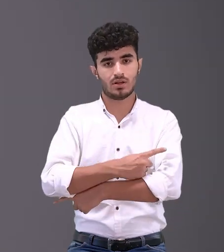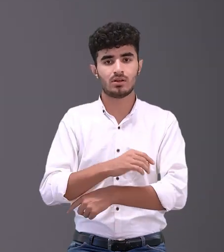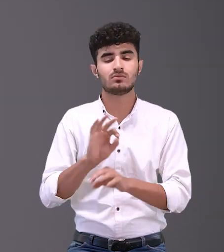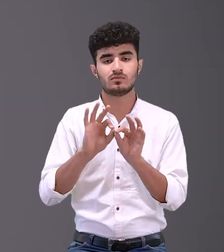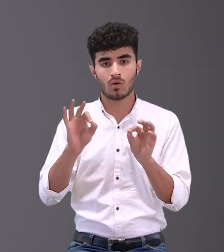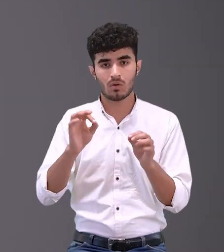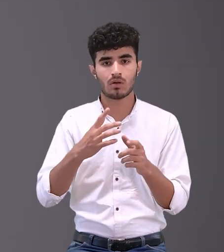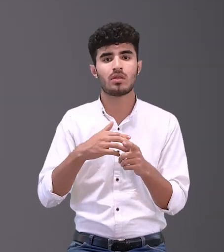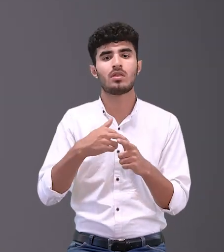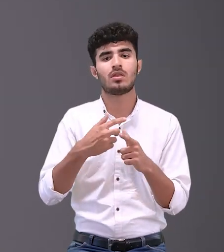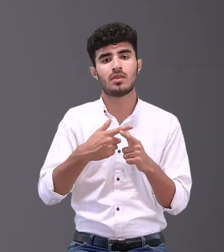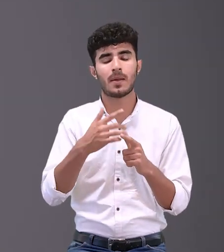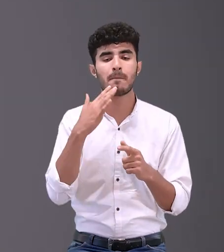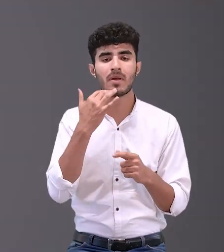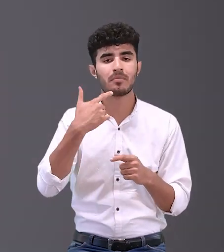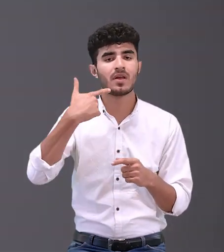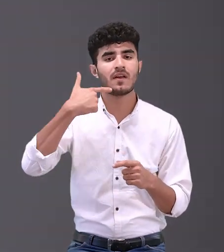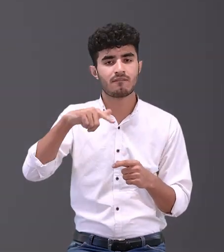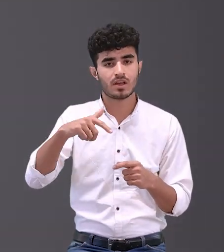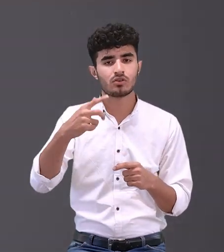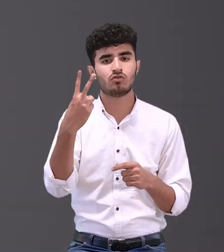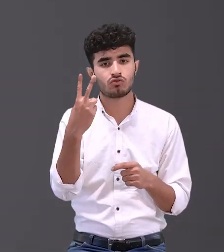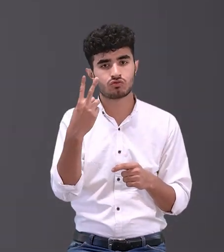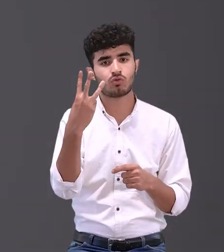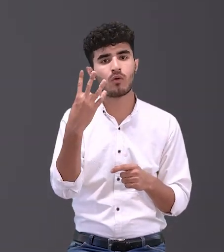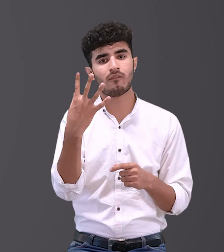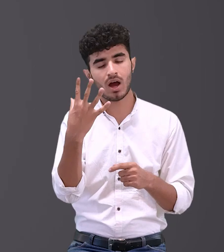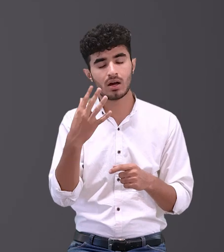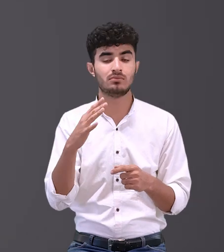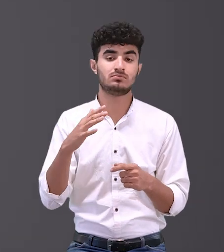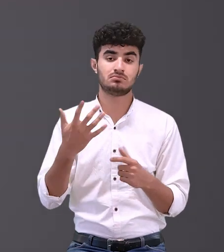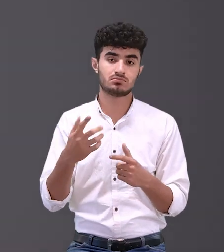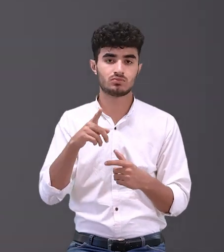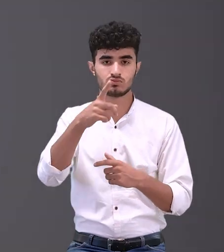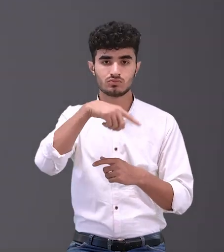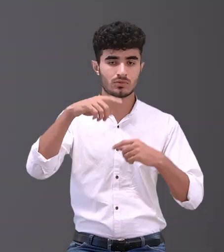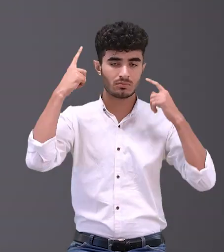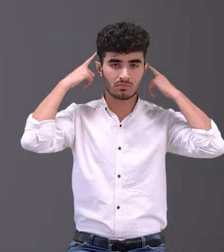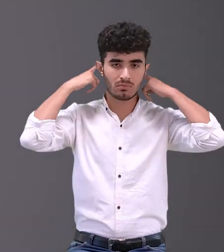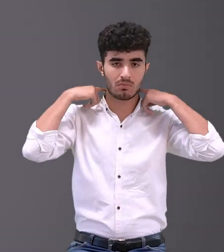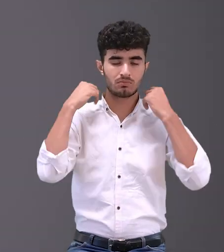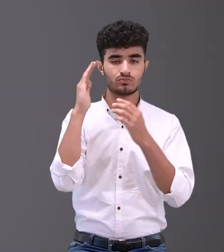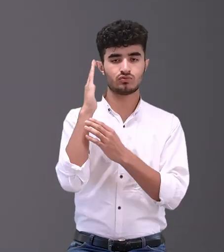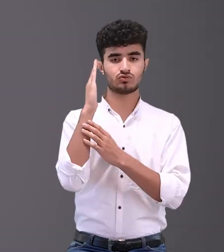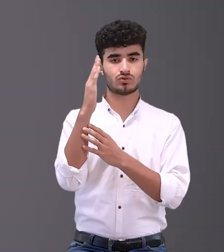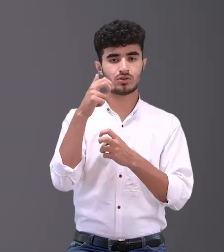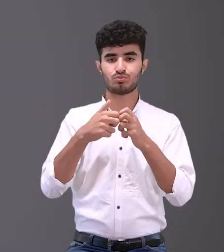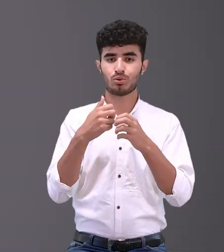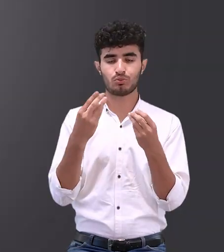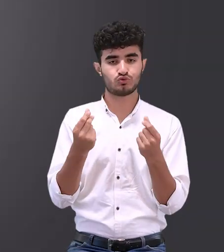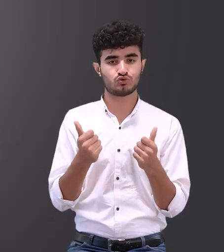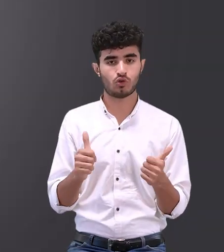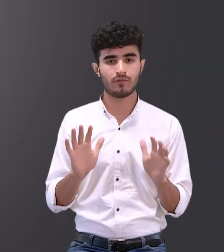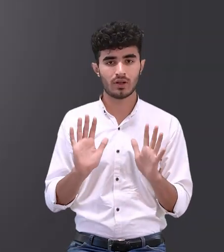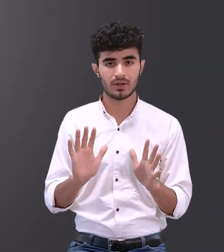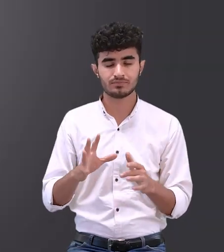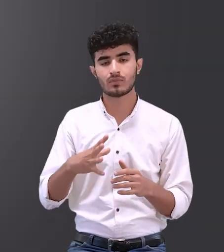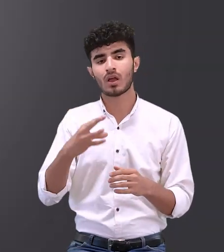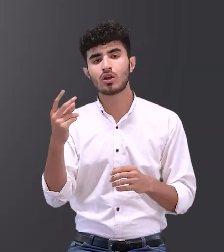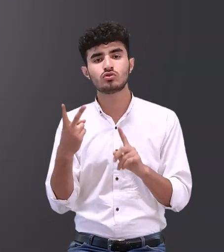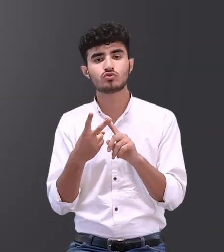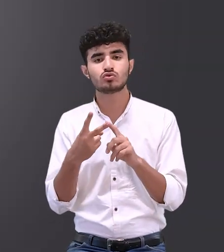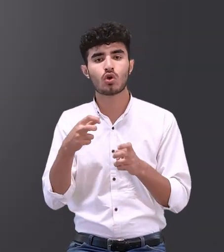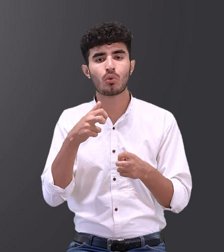small exercise that all of you can do it wherever you are. It's very simple. You do not need any fancy equipment for this. Another very